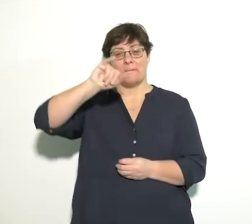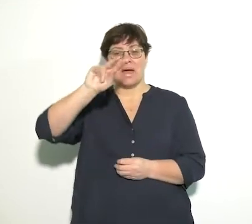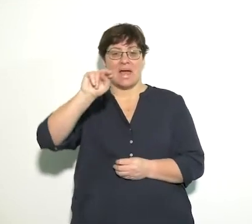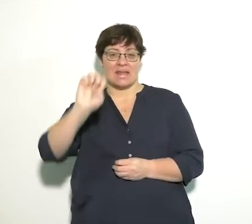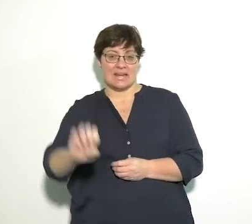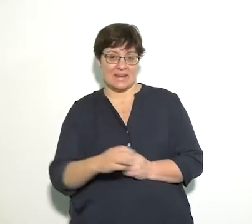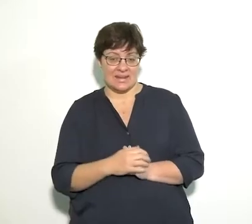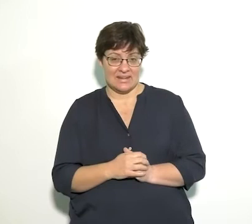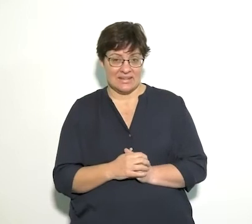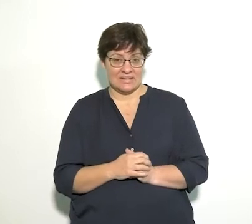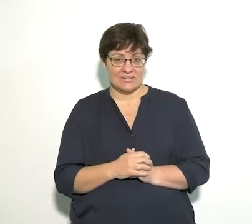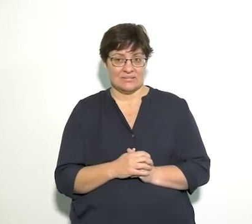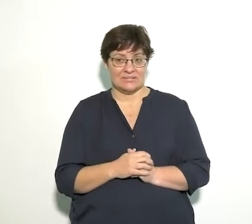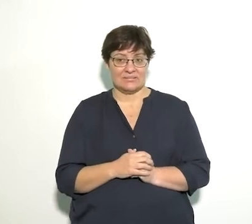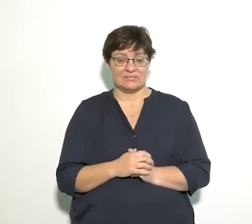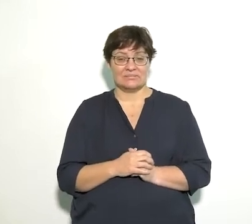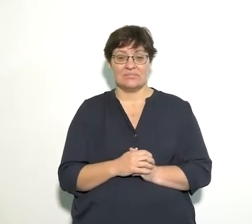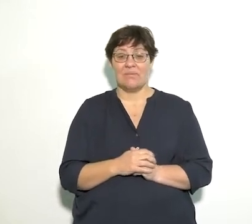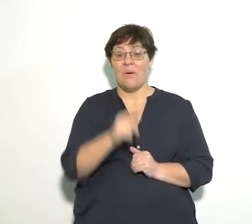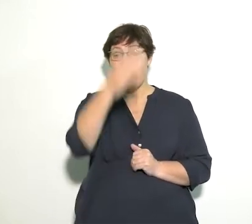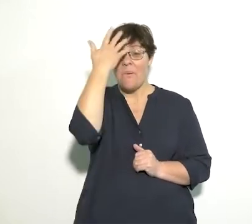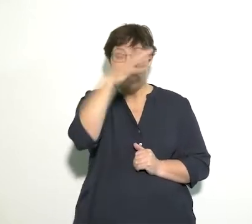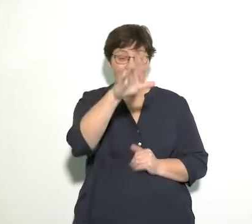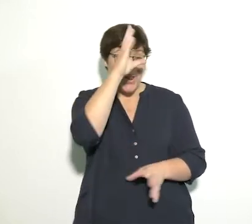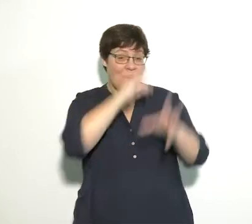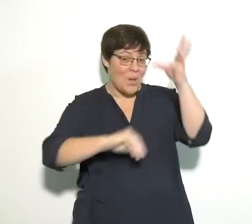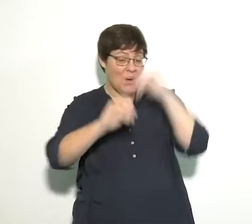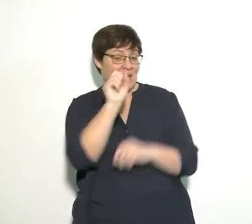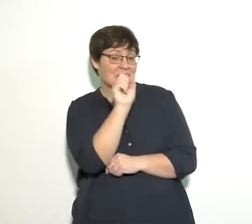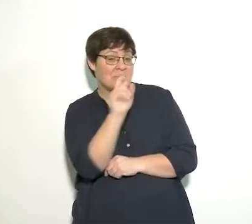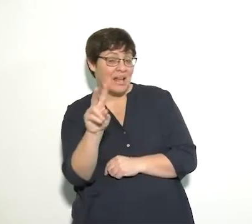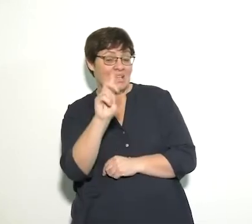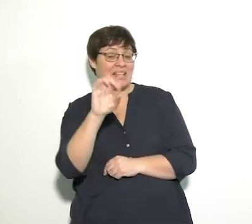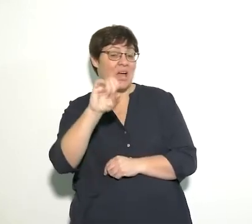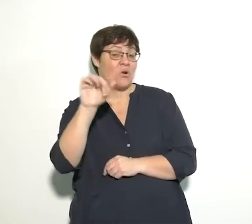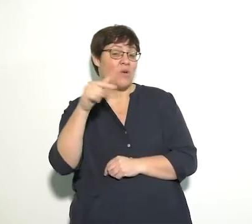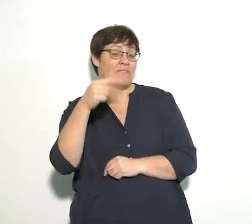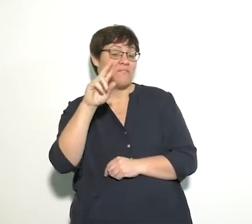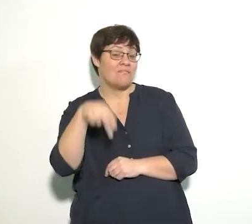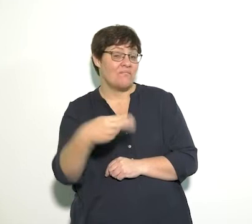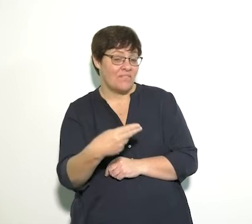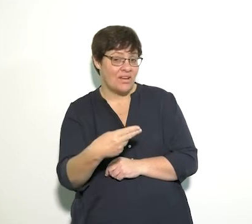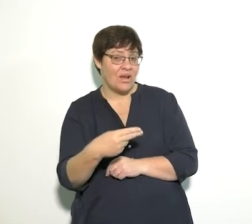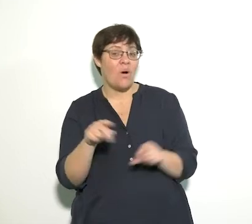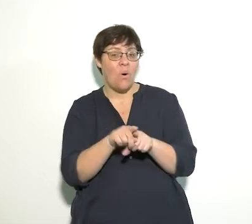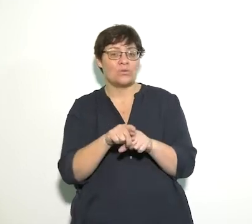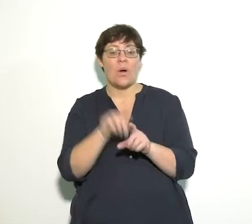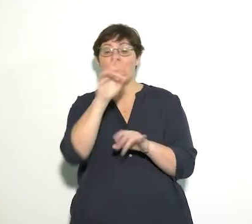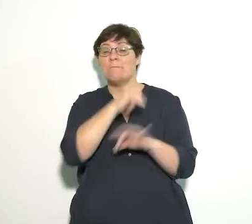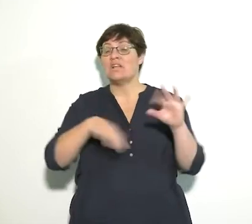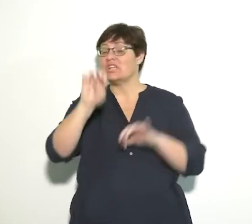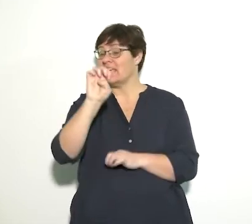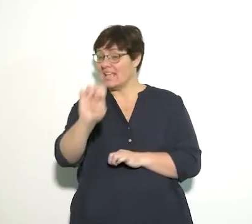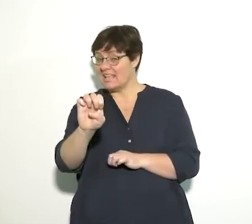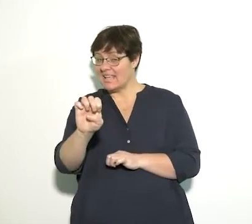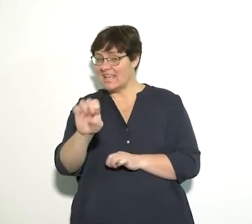pine. So now that you have learned all about the split diagram, also known as the magic E,